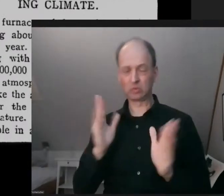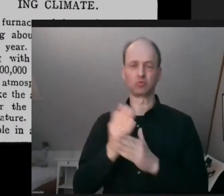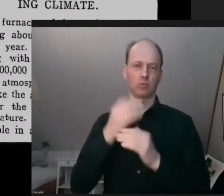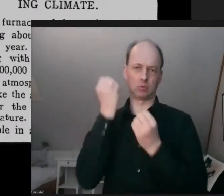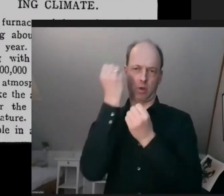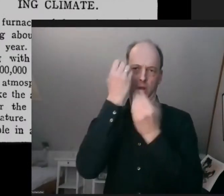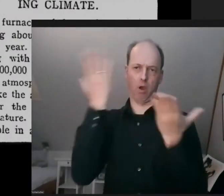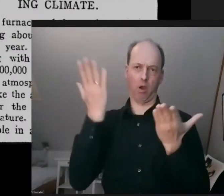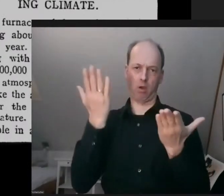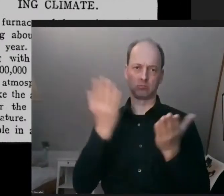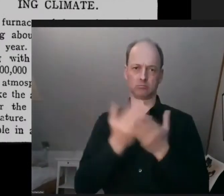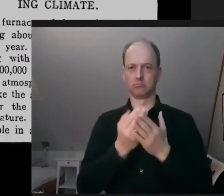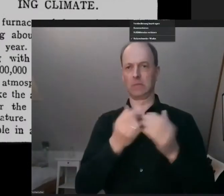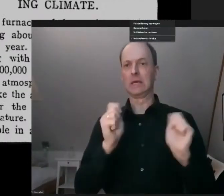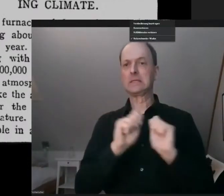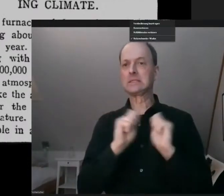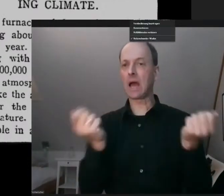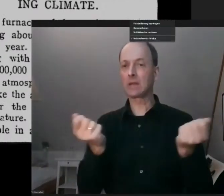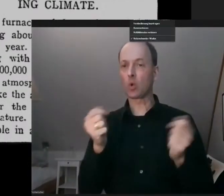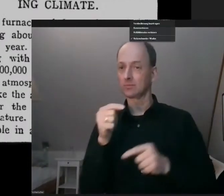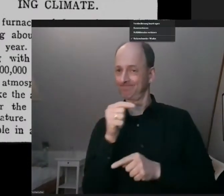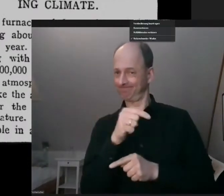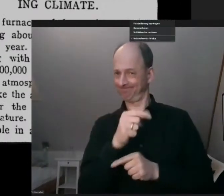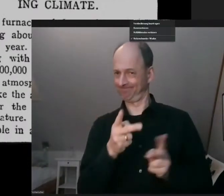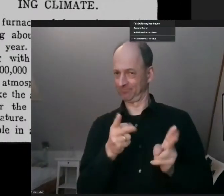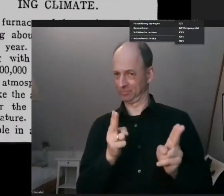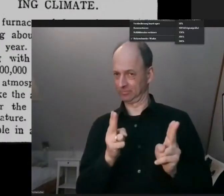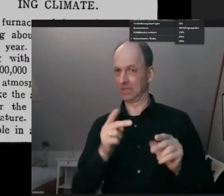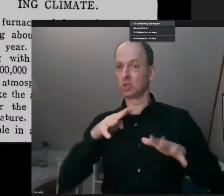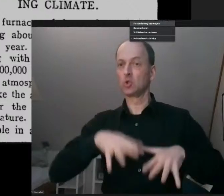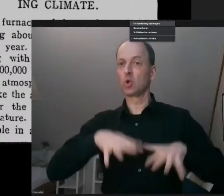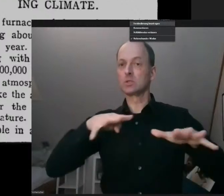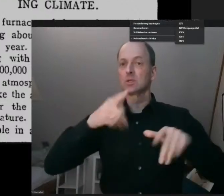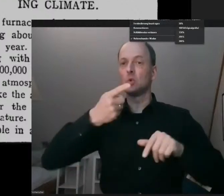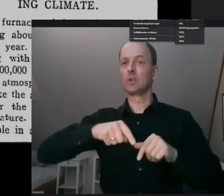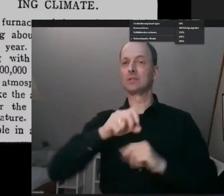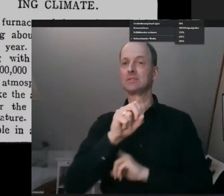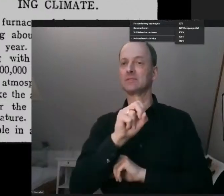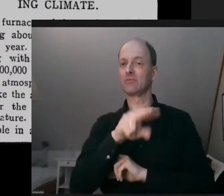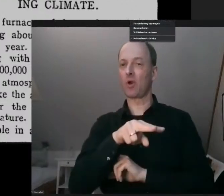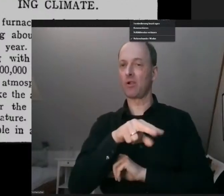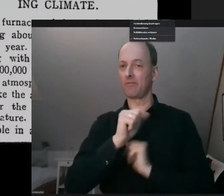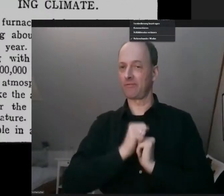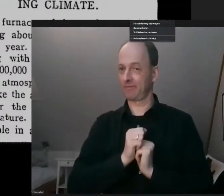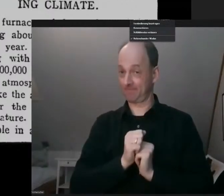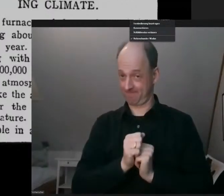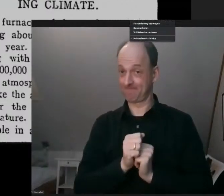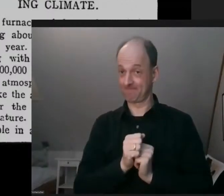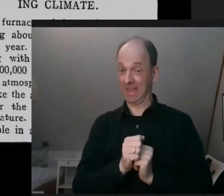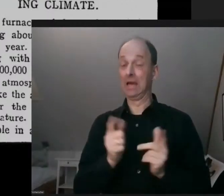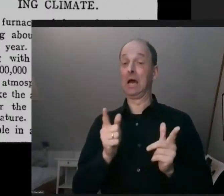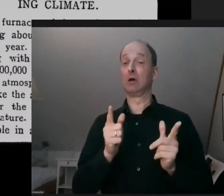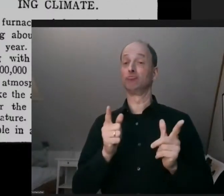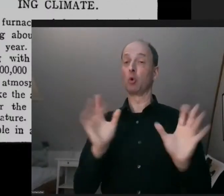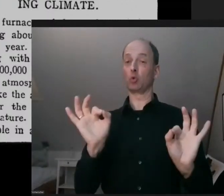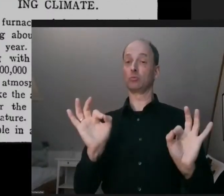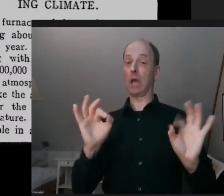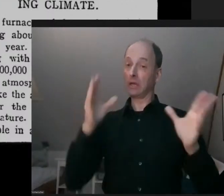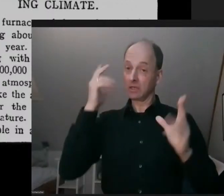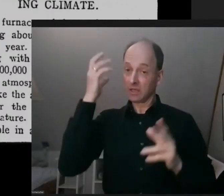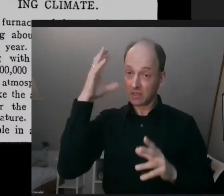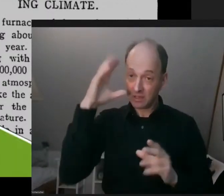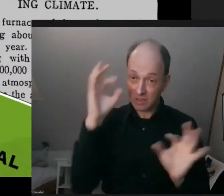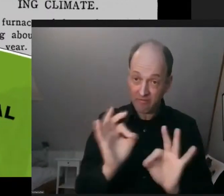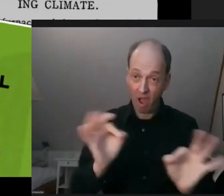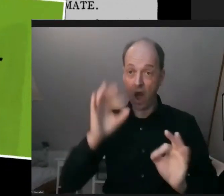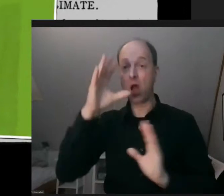quite evident. And you see this from articles from 1912, for example. So you see, okay, you